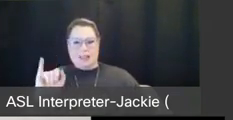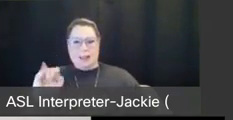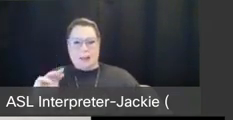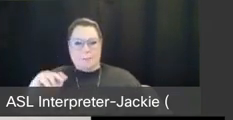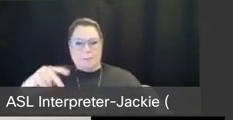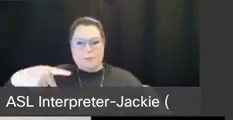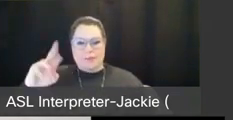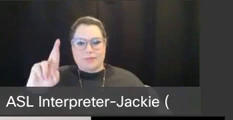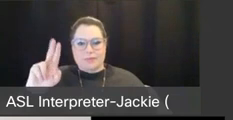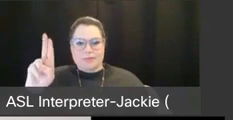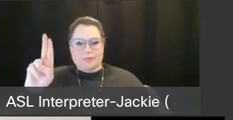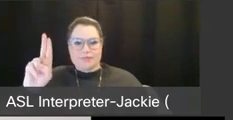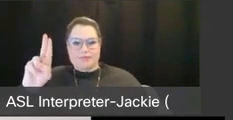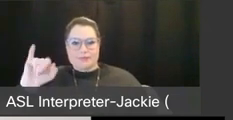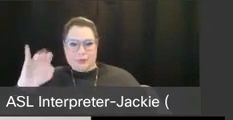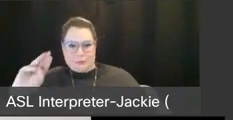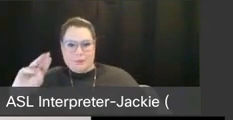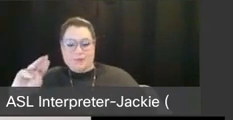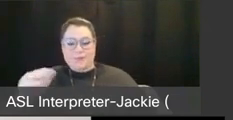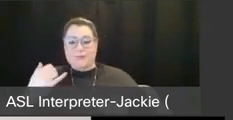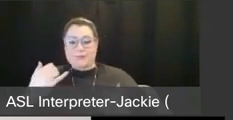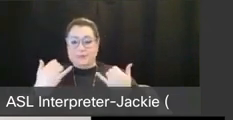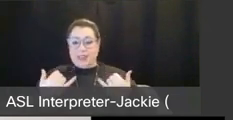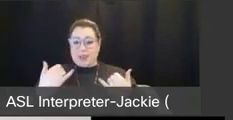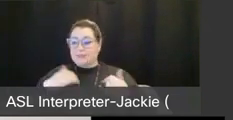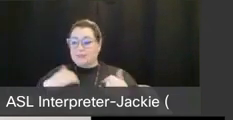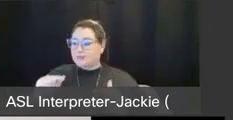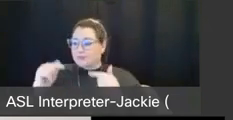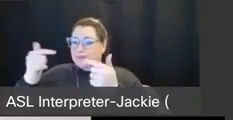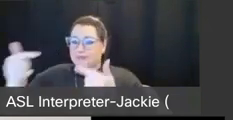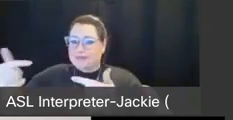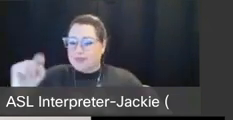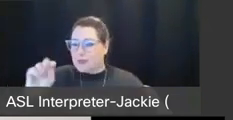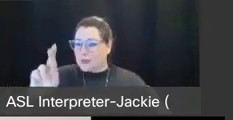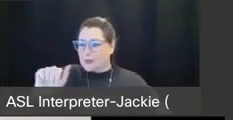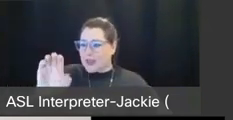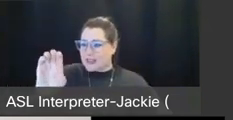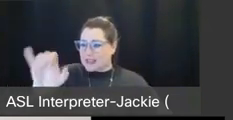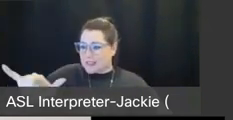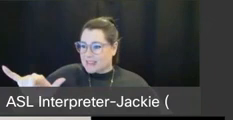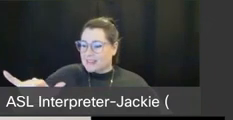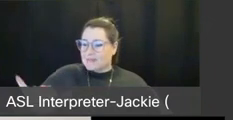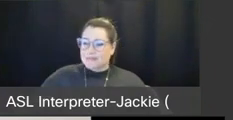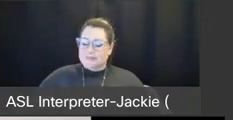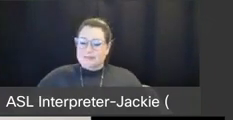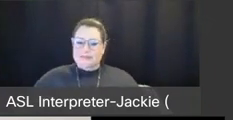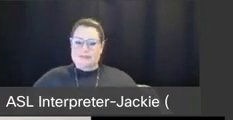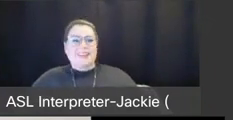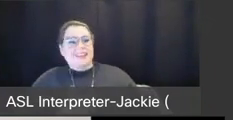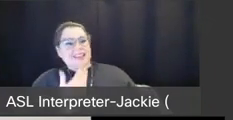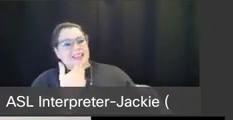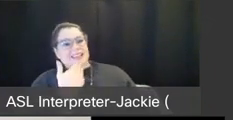Rizvani, Administrator in our county's Office of Consumer Protection. Tracy, we're turning things over to you now. Thank